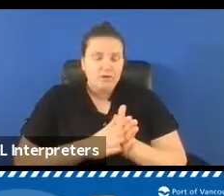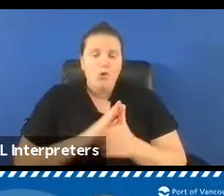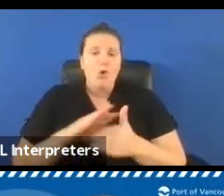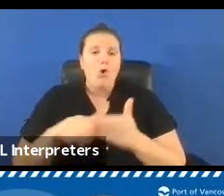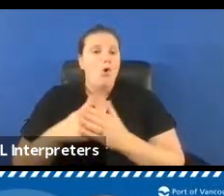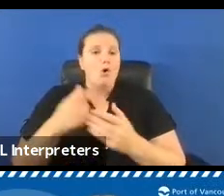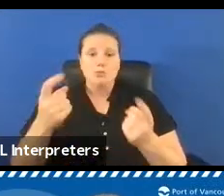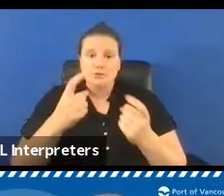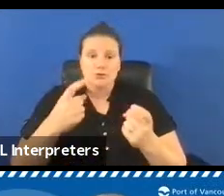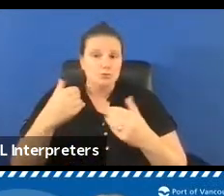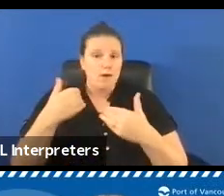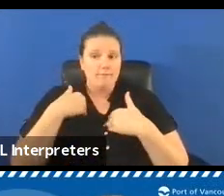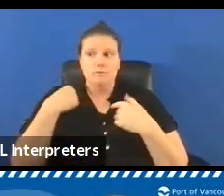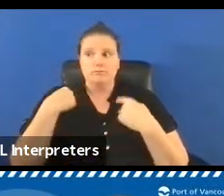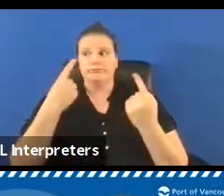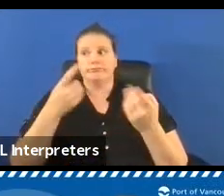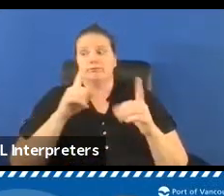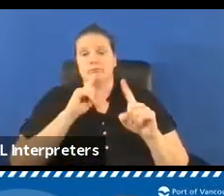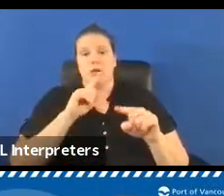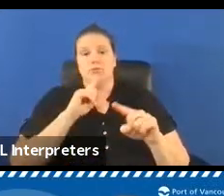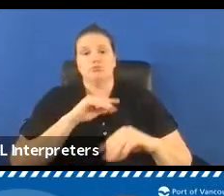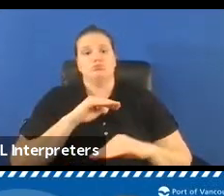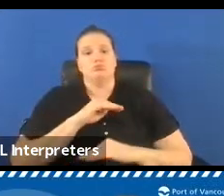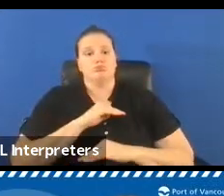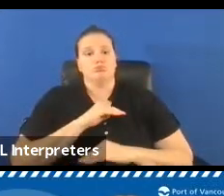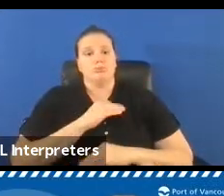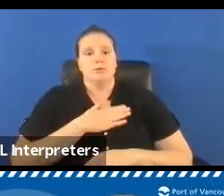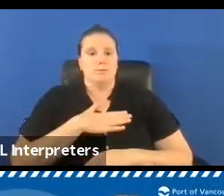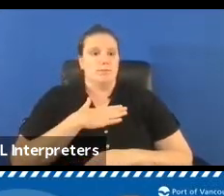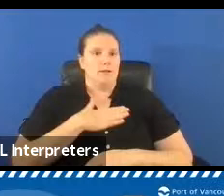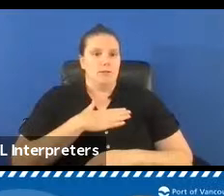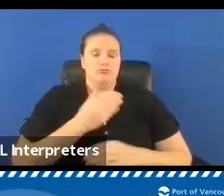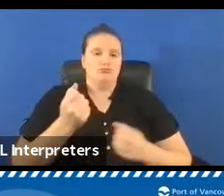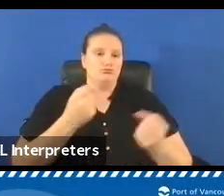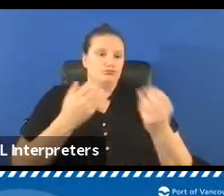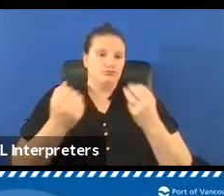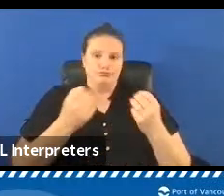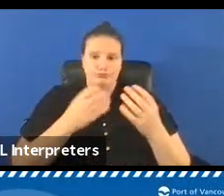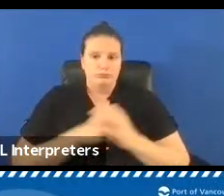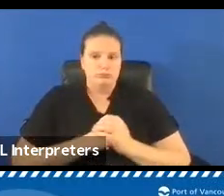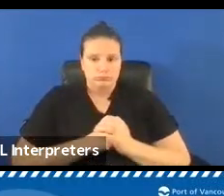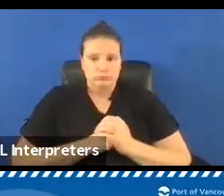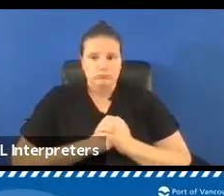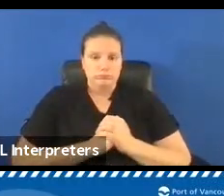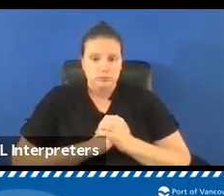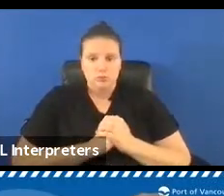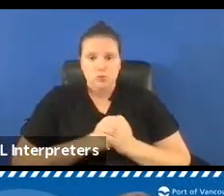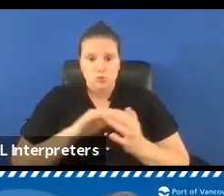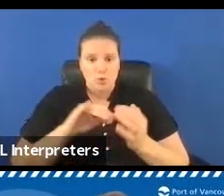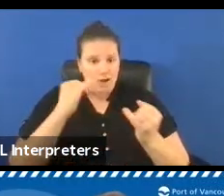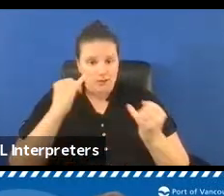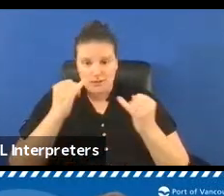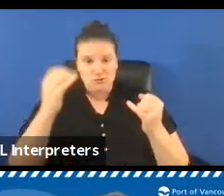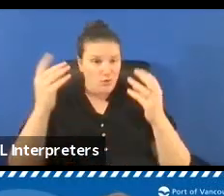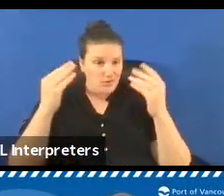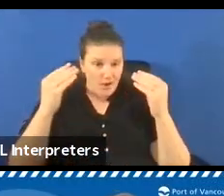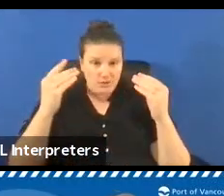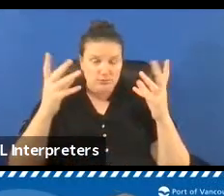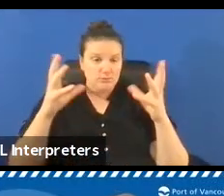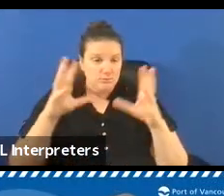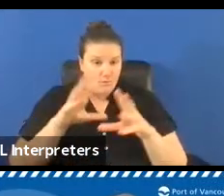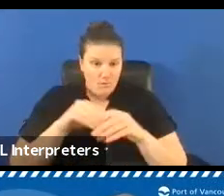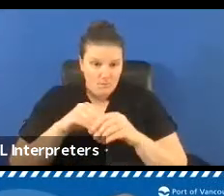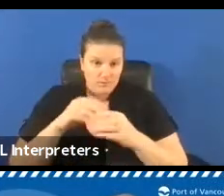that you've had have been answered. So please keep bringing your ideas and thoughts to the